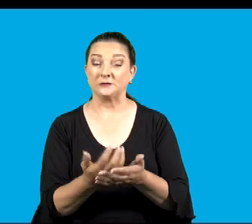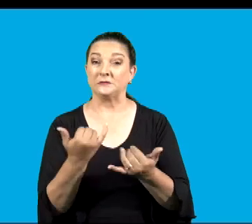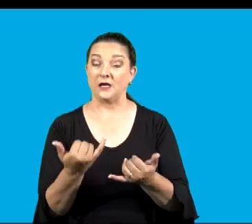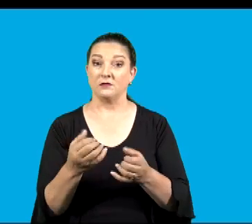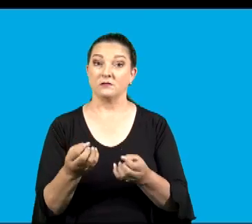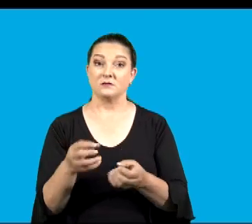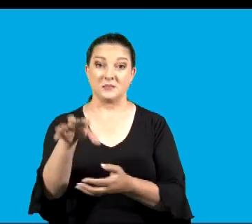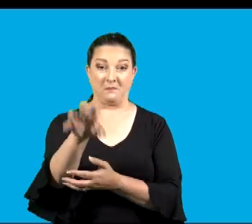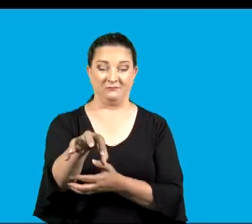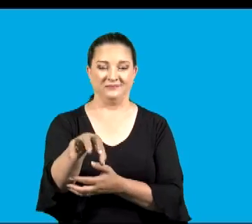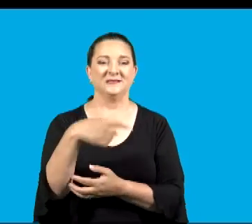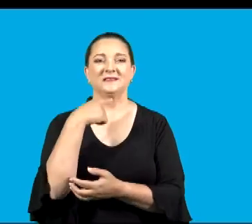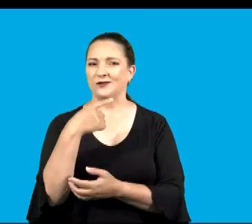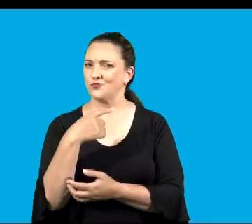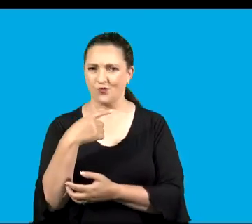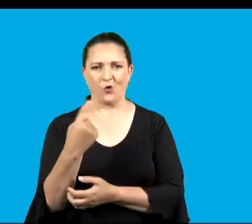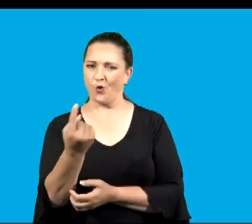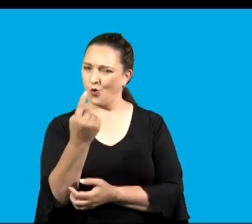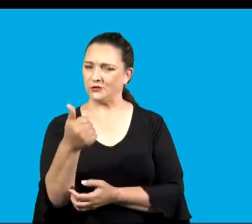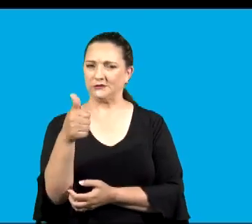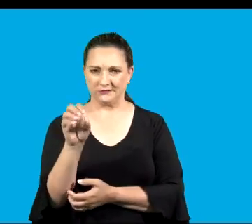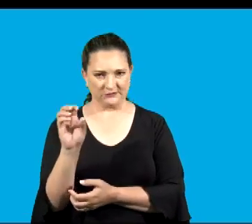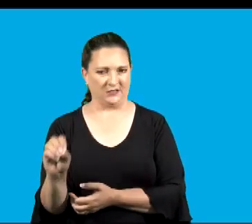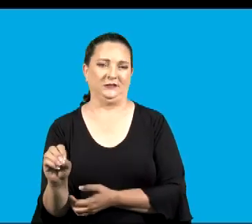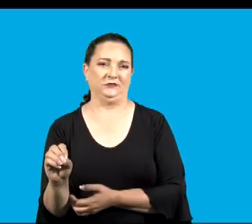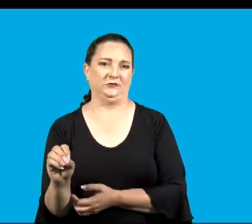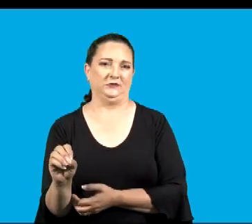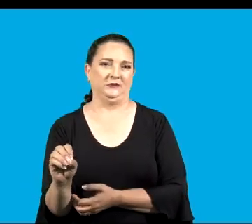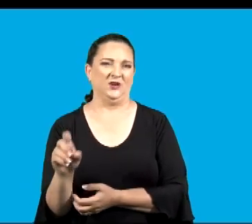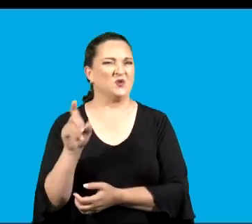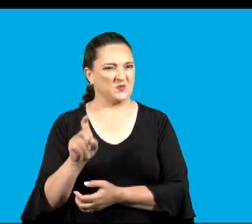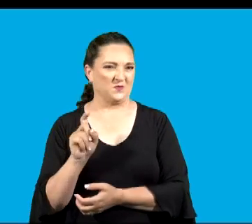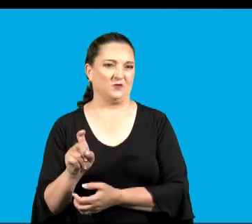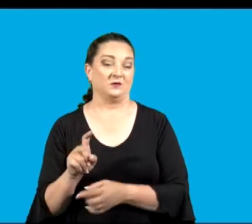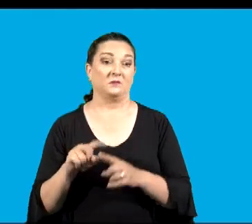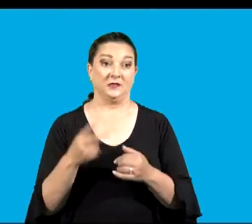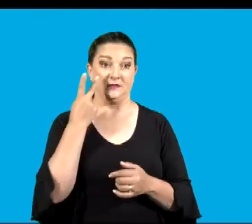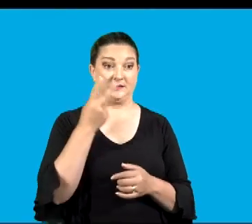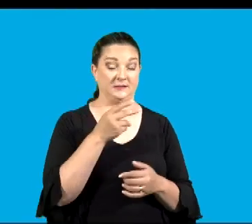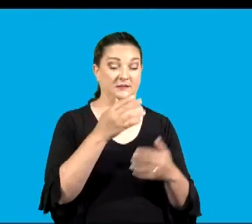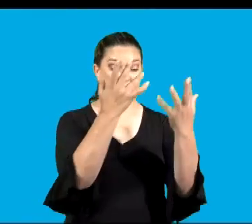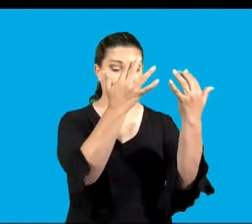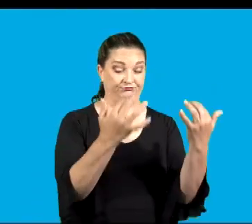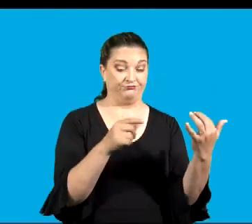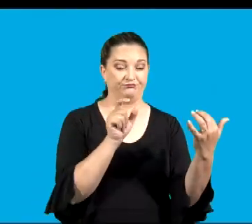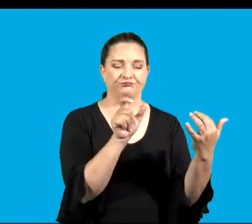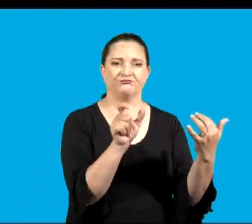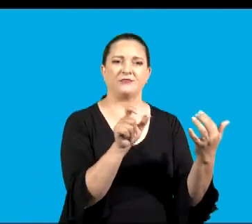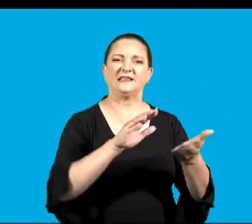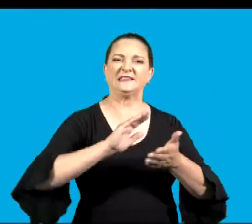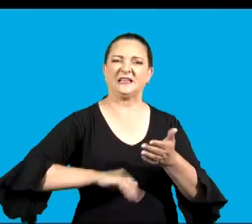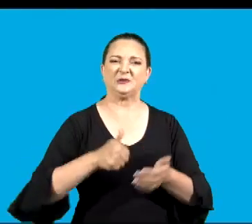only entitled to 600 as reflected on the statement. Here's the discount of